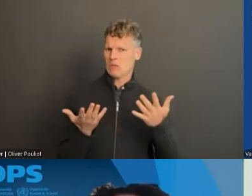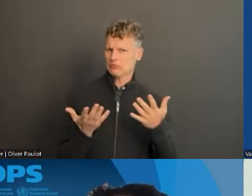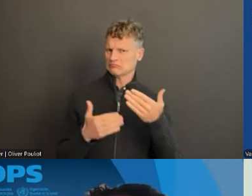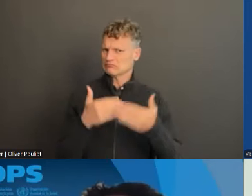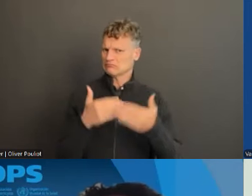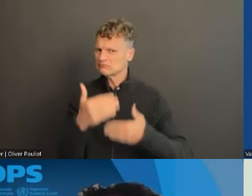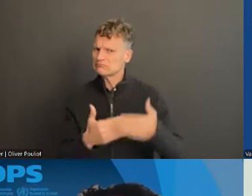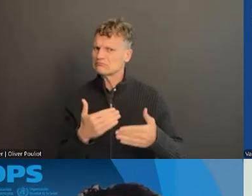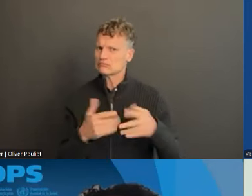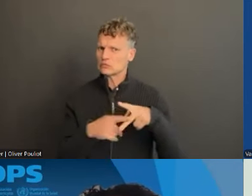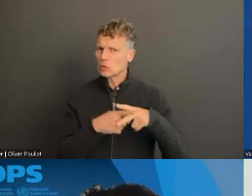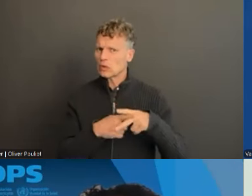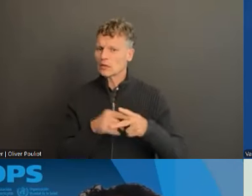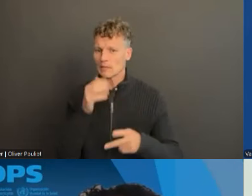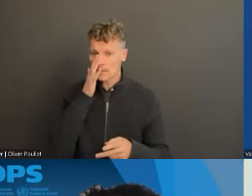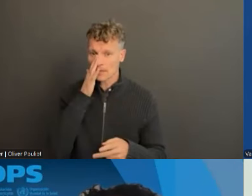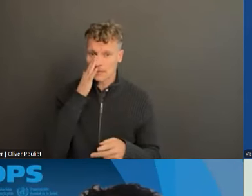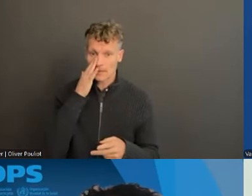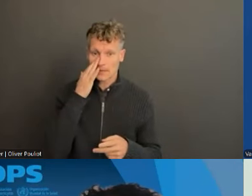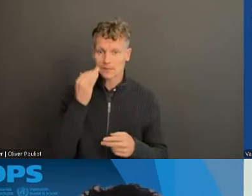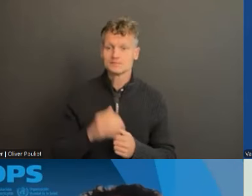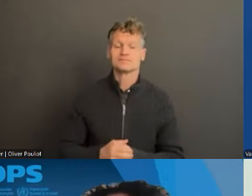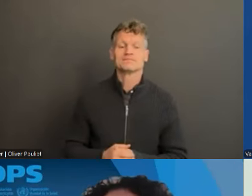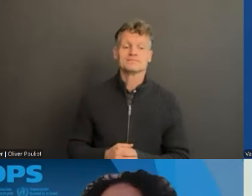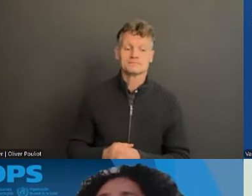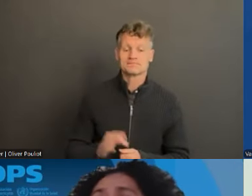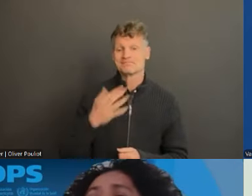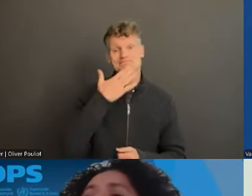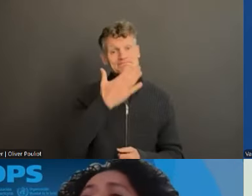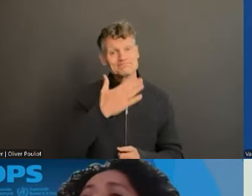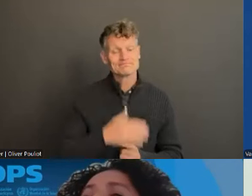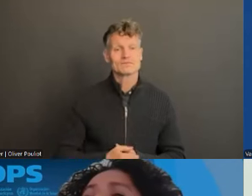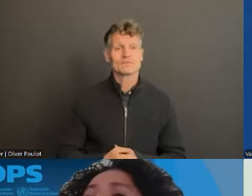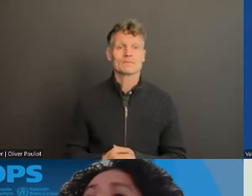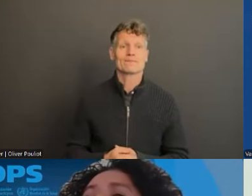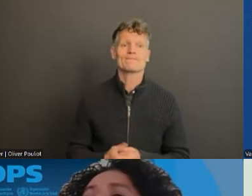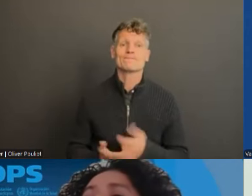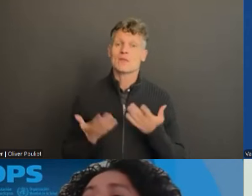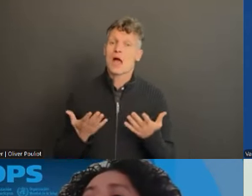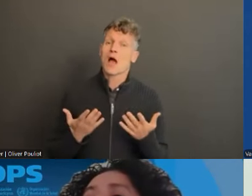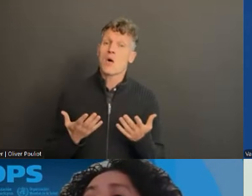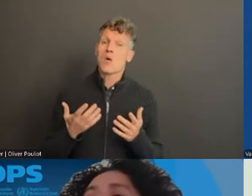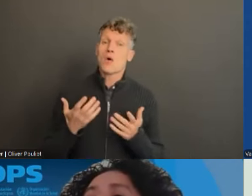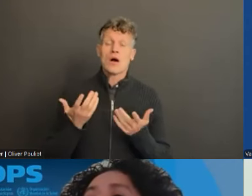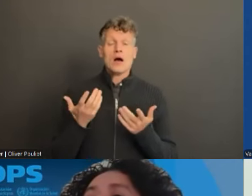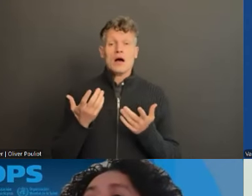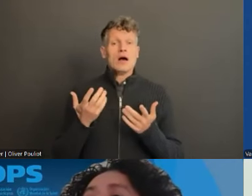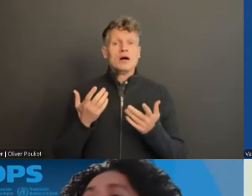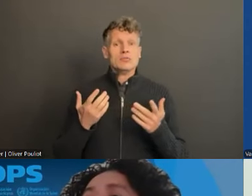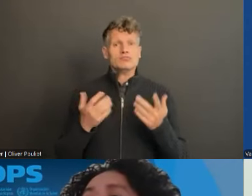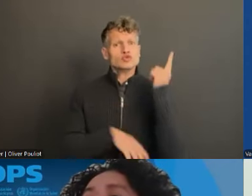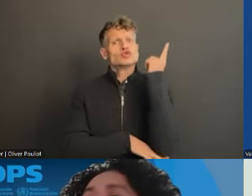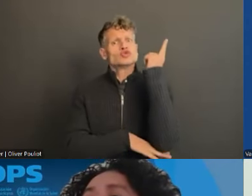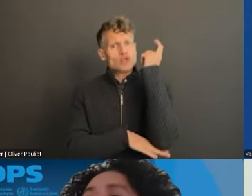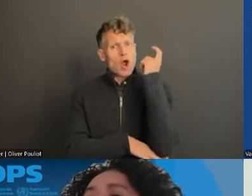the Elimination Initiative, countries have been working at the national level to put together